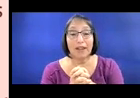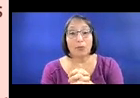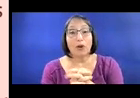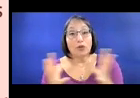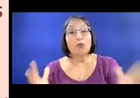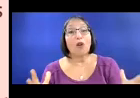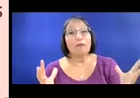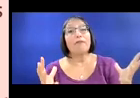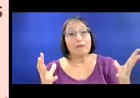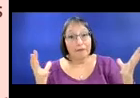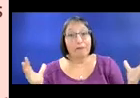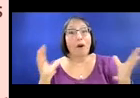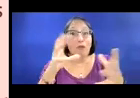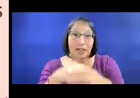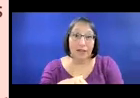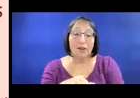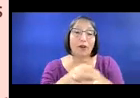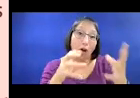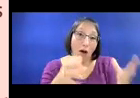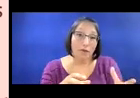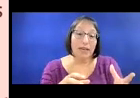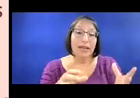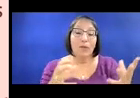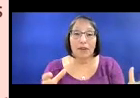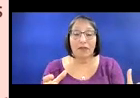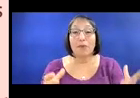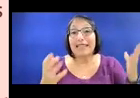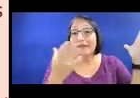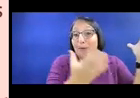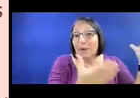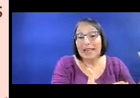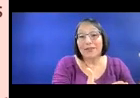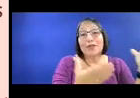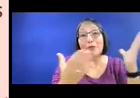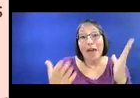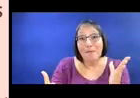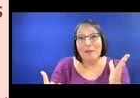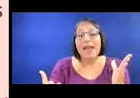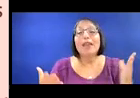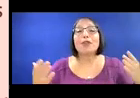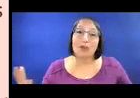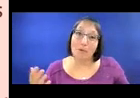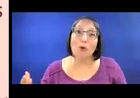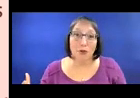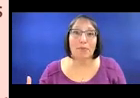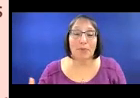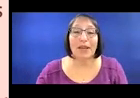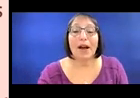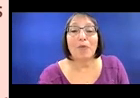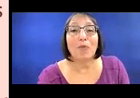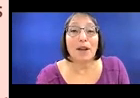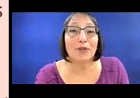events where students are volunteering, they're involved within deaf community, and deaf community gets to know them, so there's some ownership